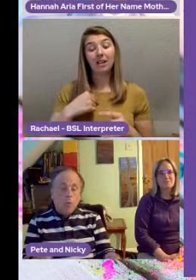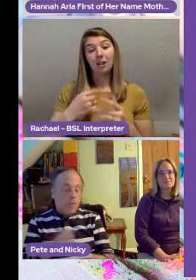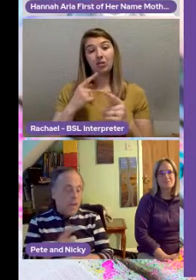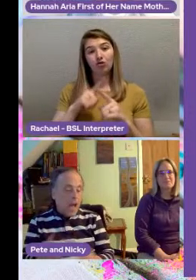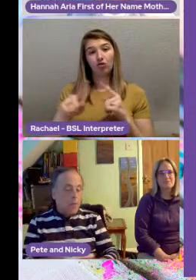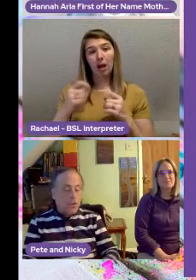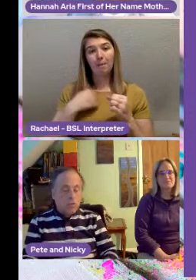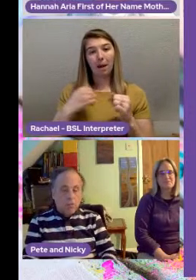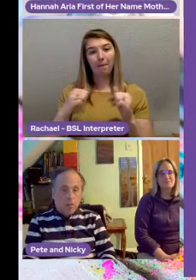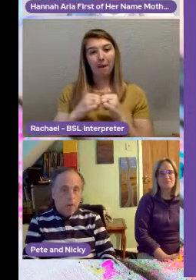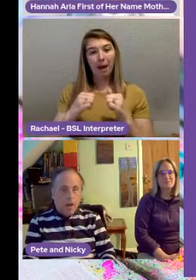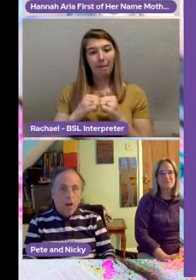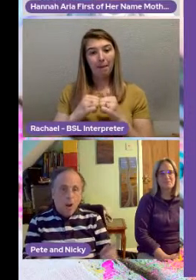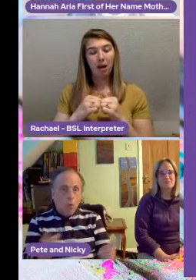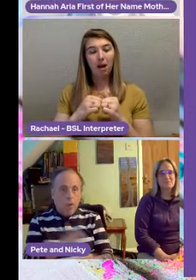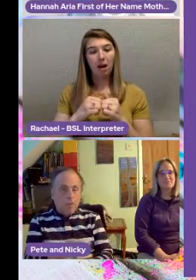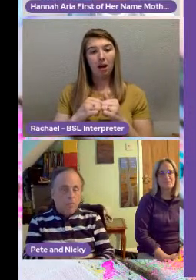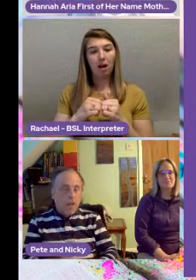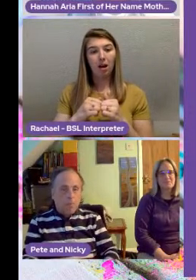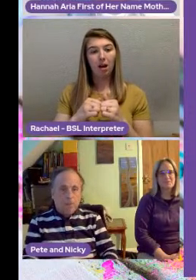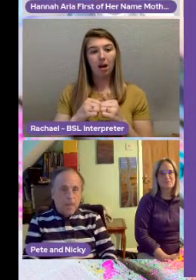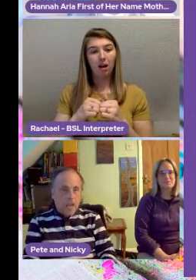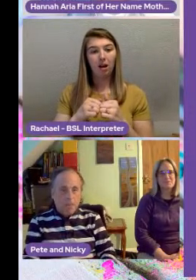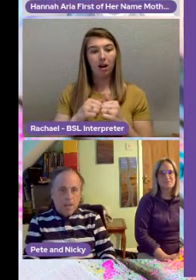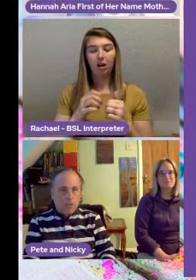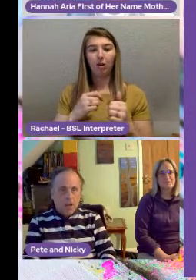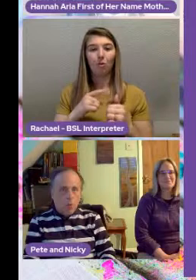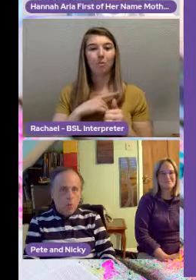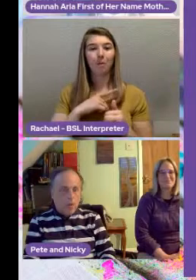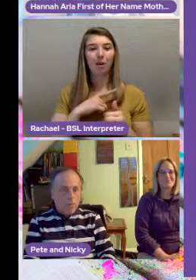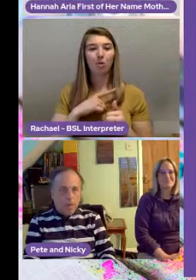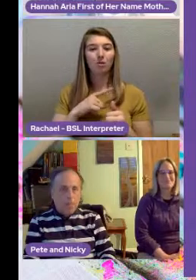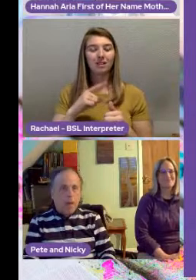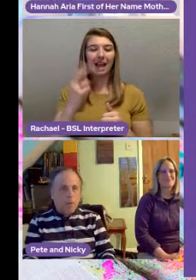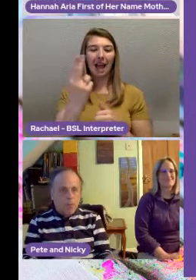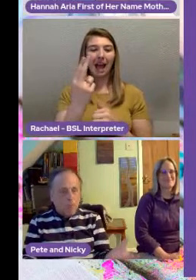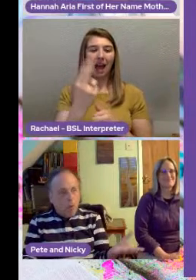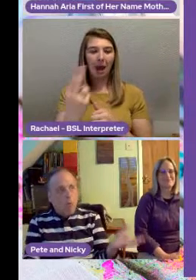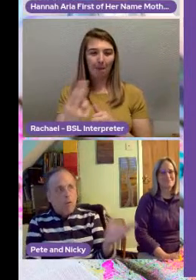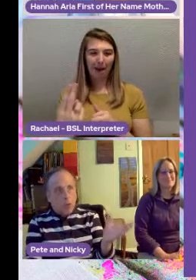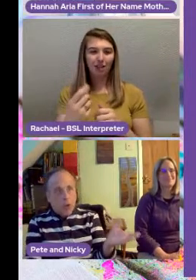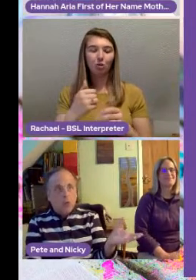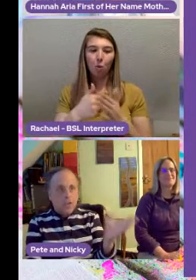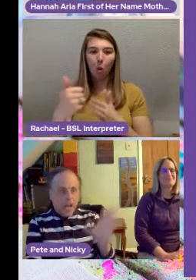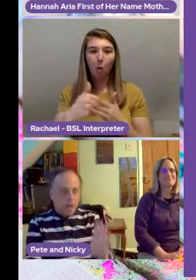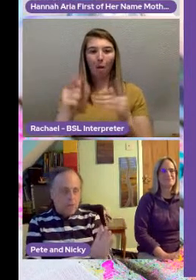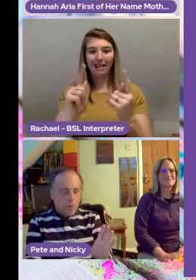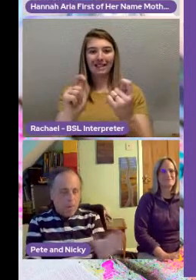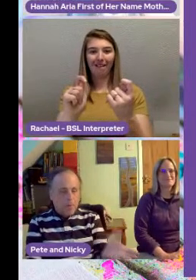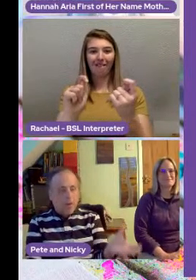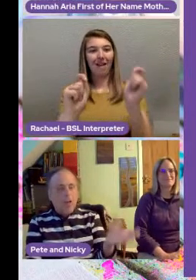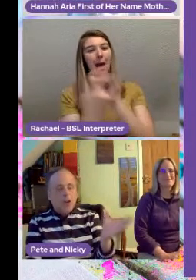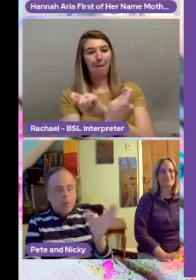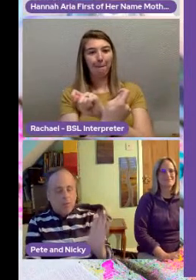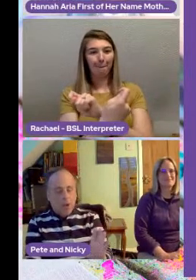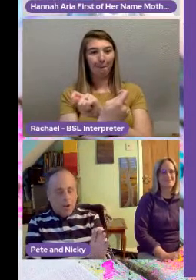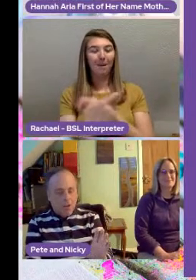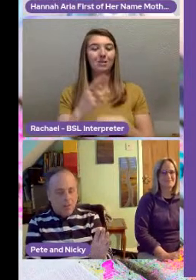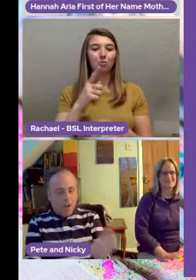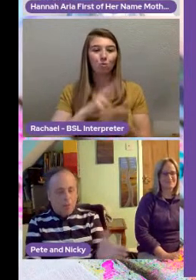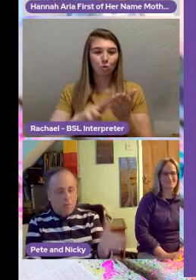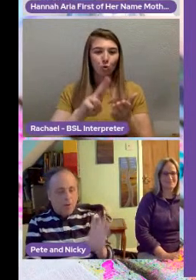paper. Oh, the animation software always flips the image. It always comes out backwards. So you always usually have to remember